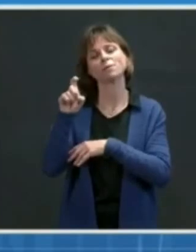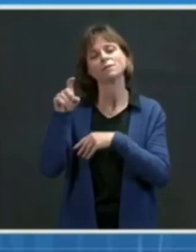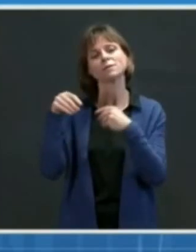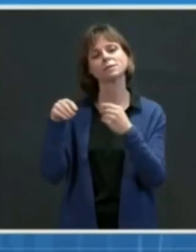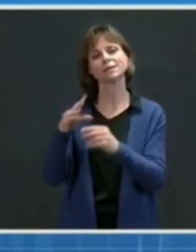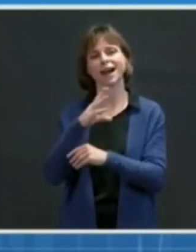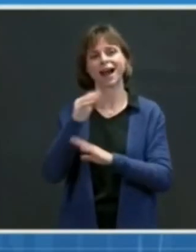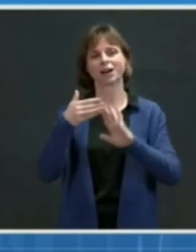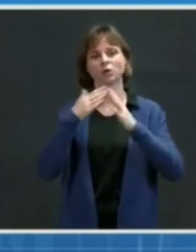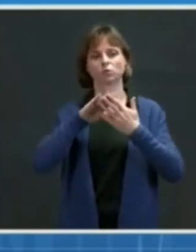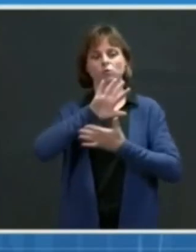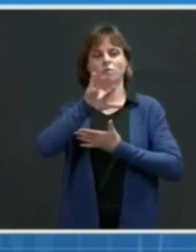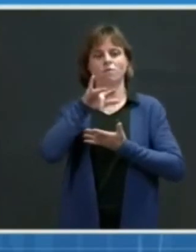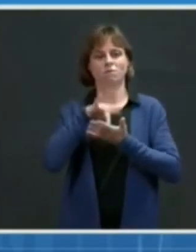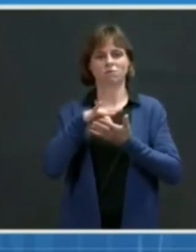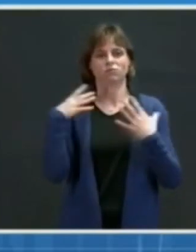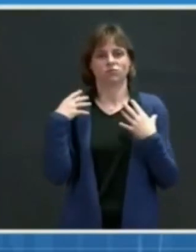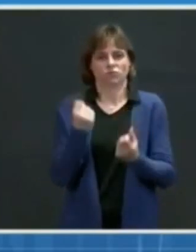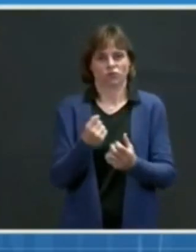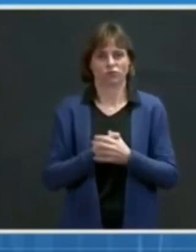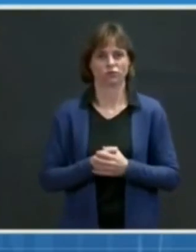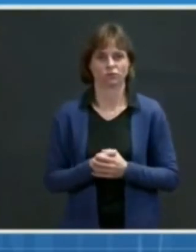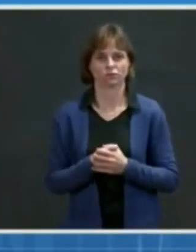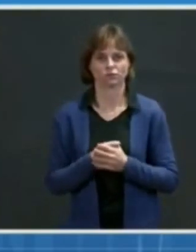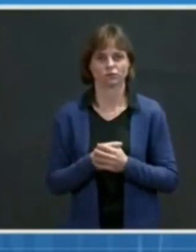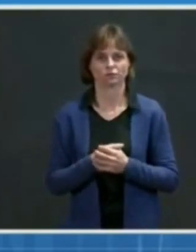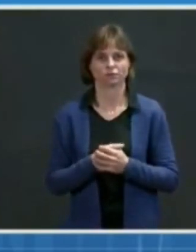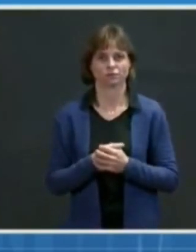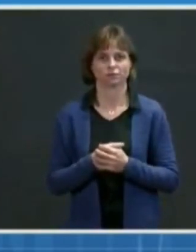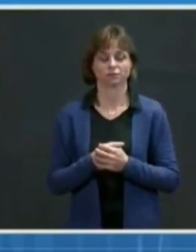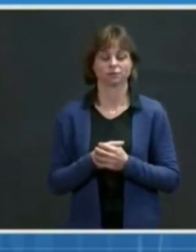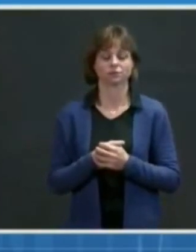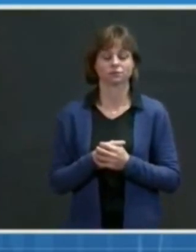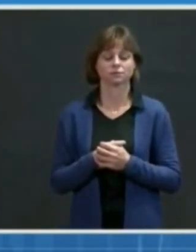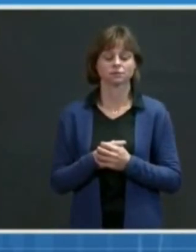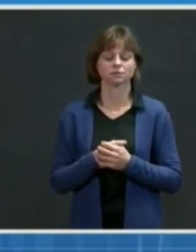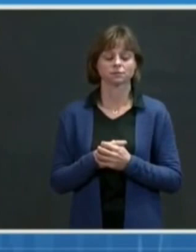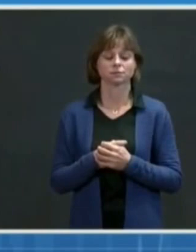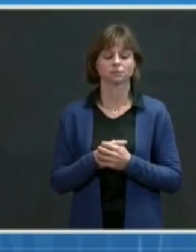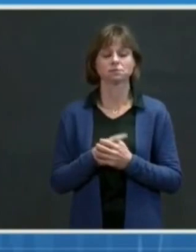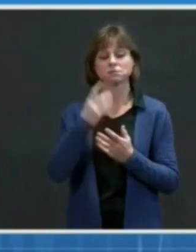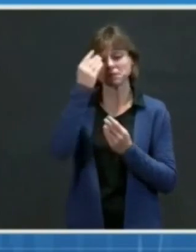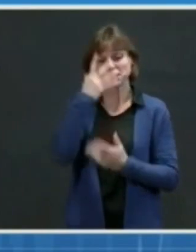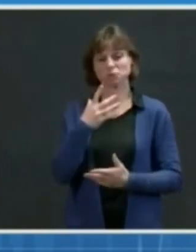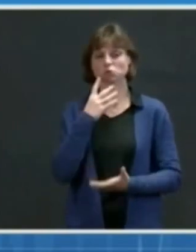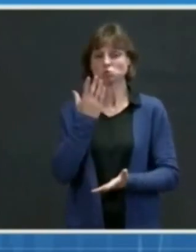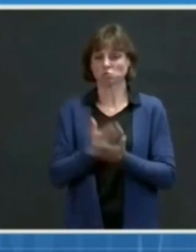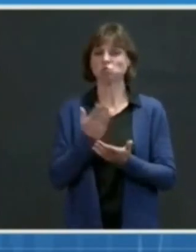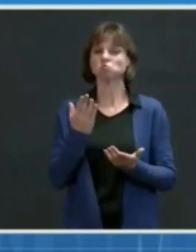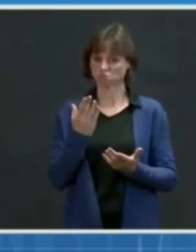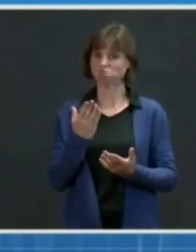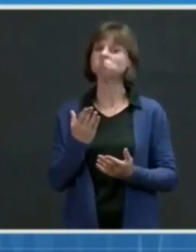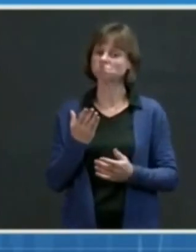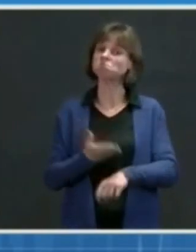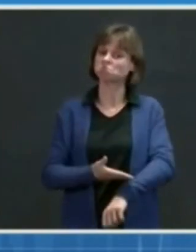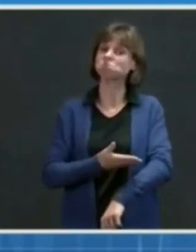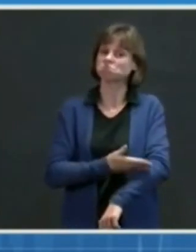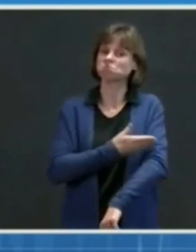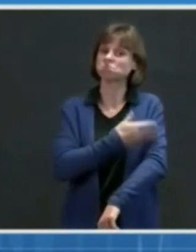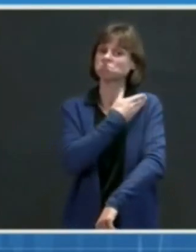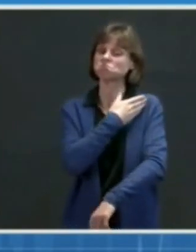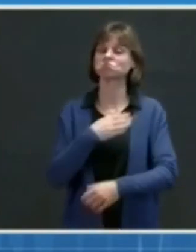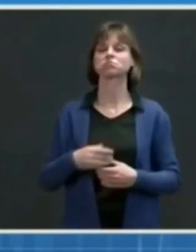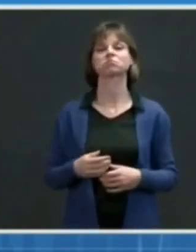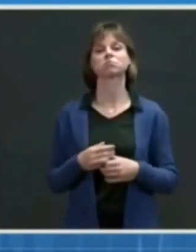And the data shows that we're making progress. As you can see on our weekly vaccination progress report, our 7-day